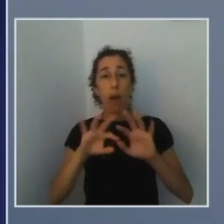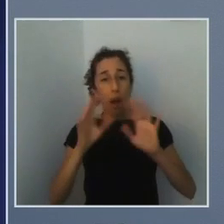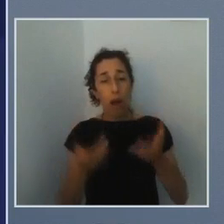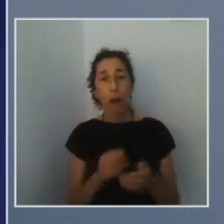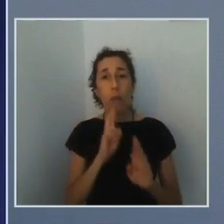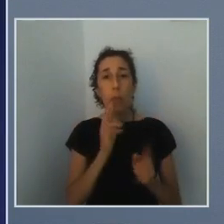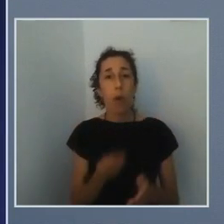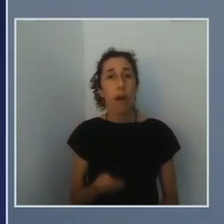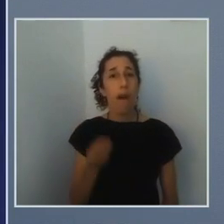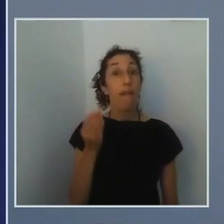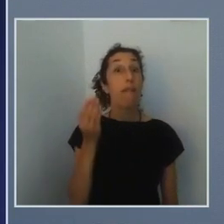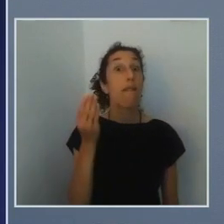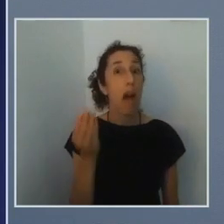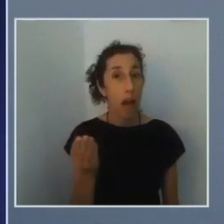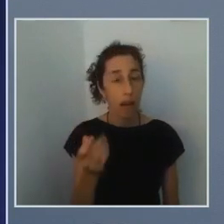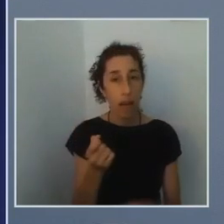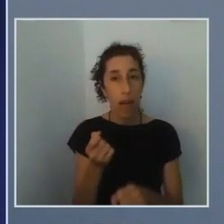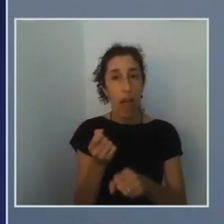today's complaints